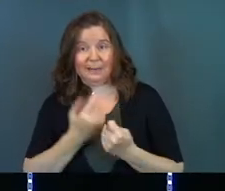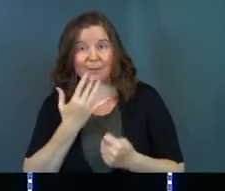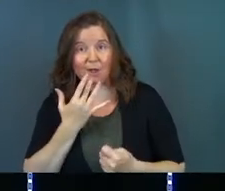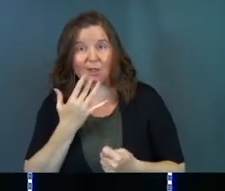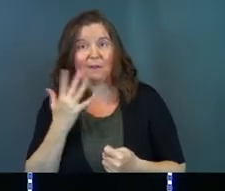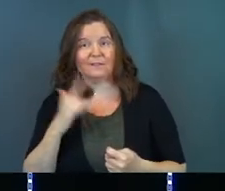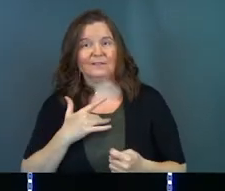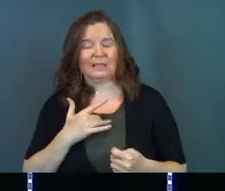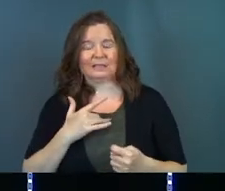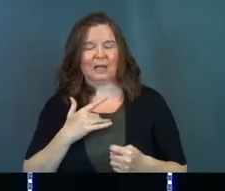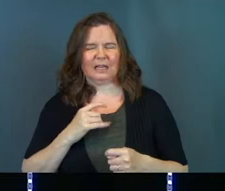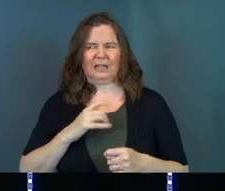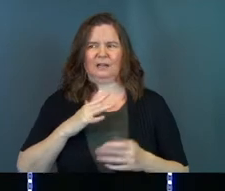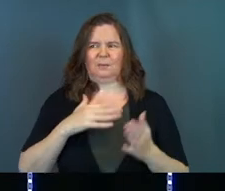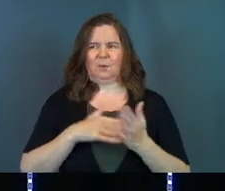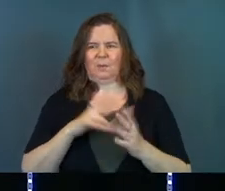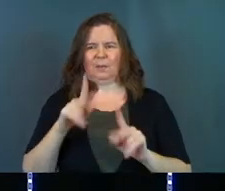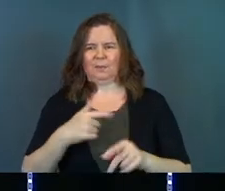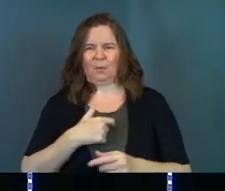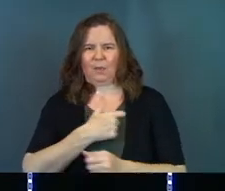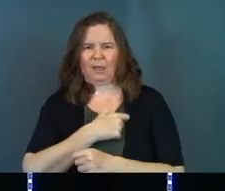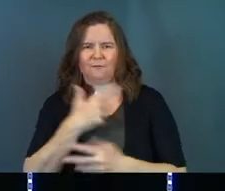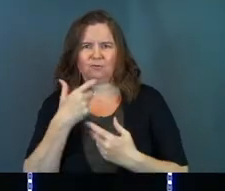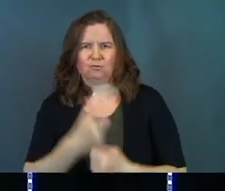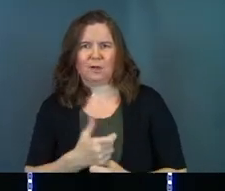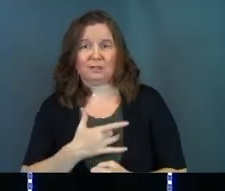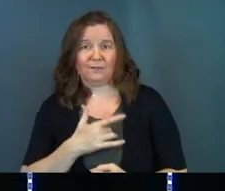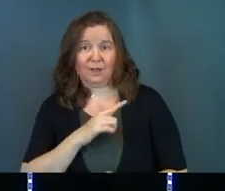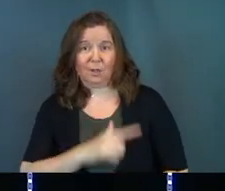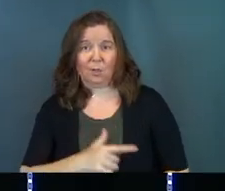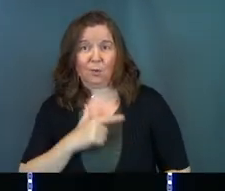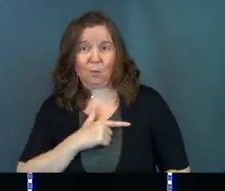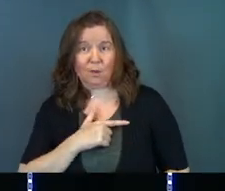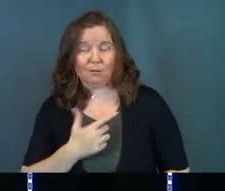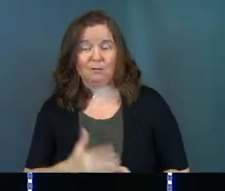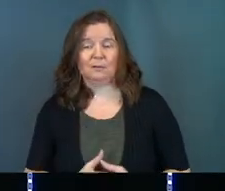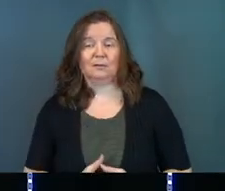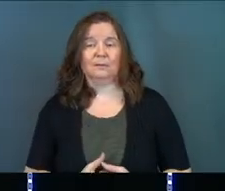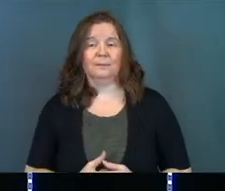color feels like a betrayal of this person that we love and trust and feel loyal toward.